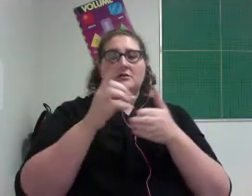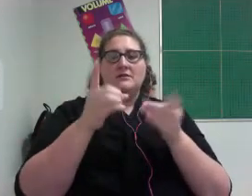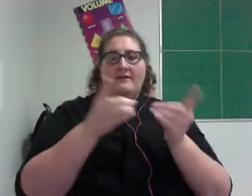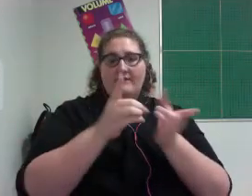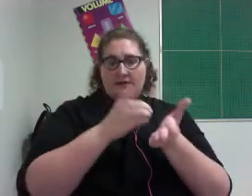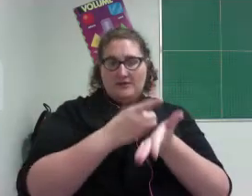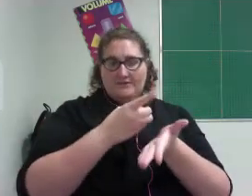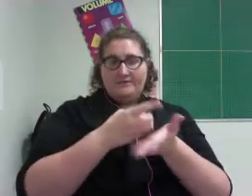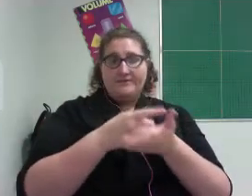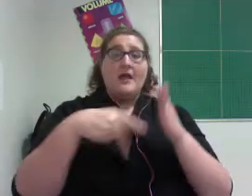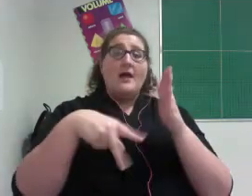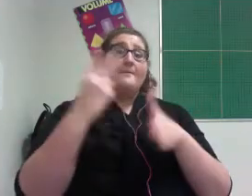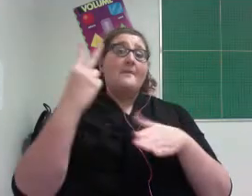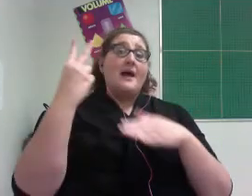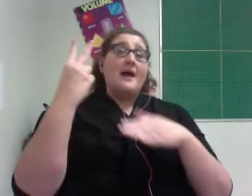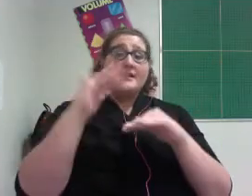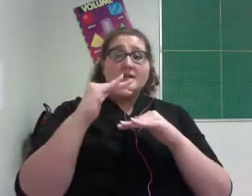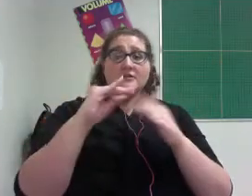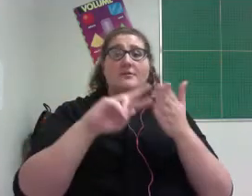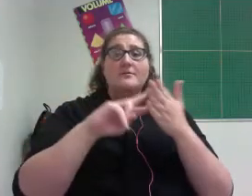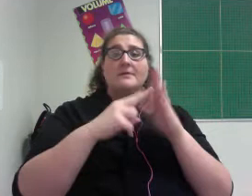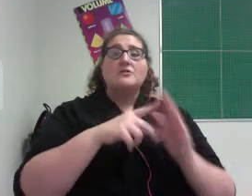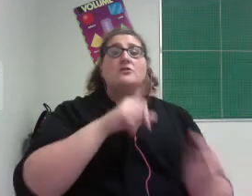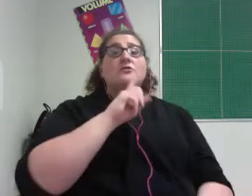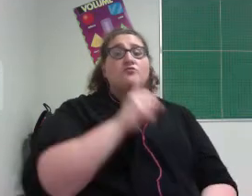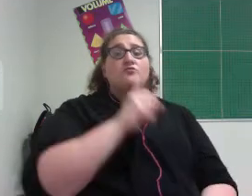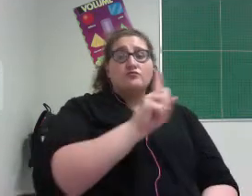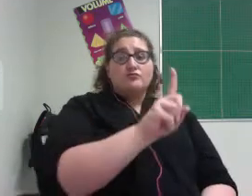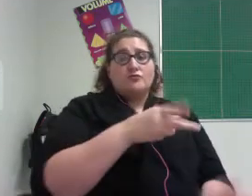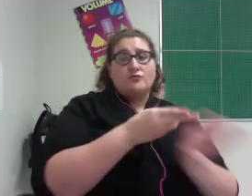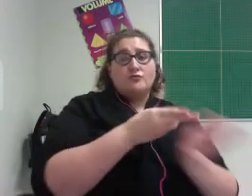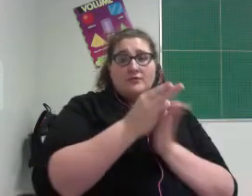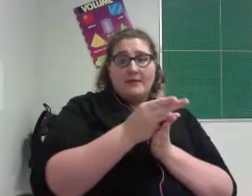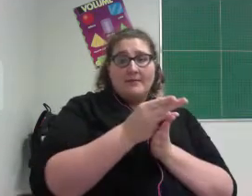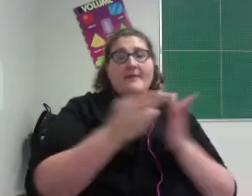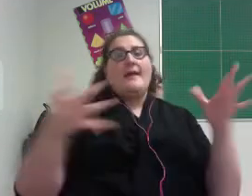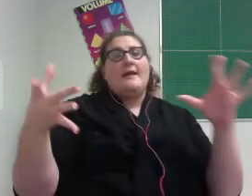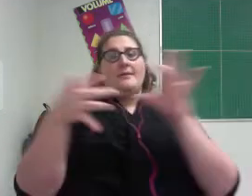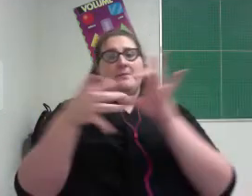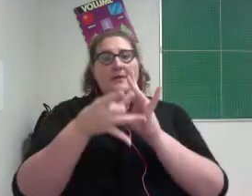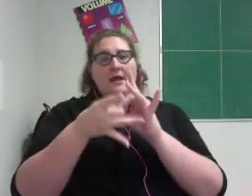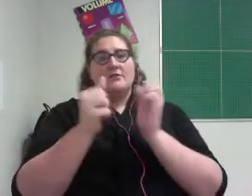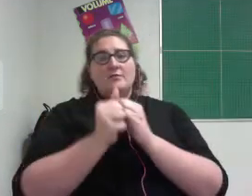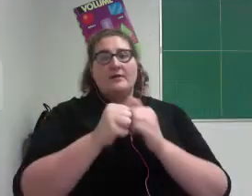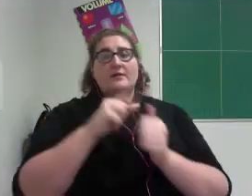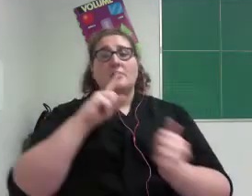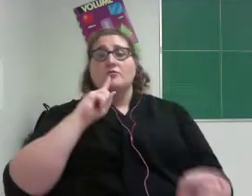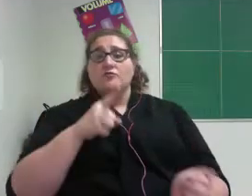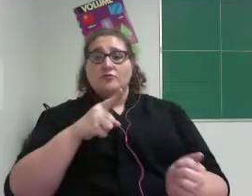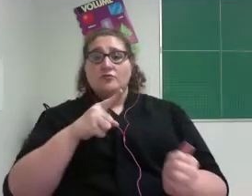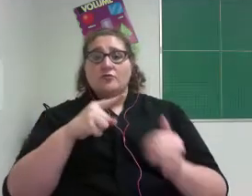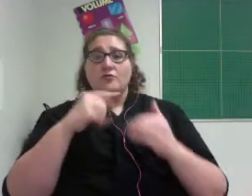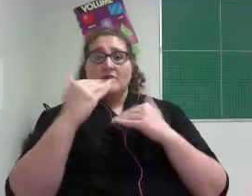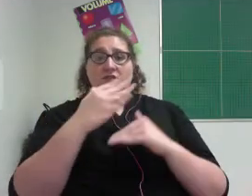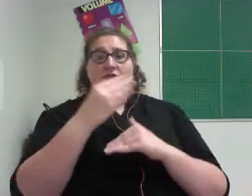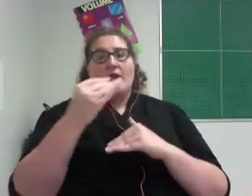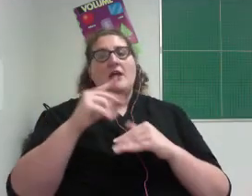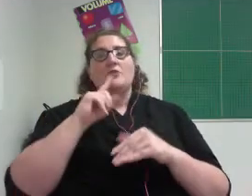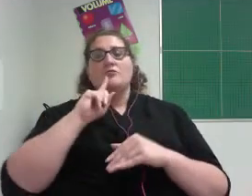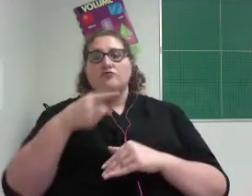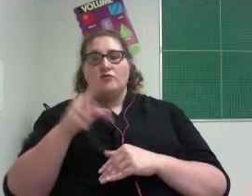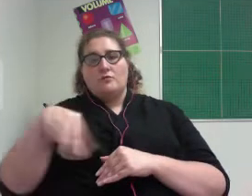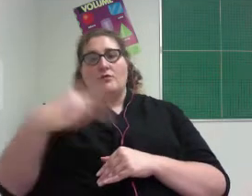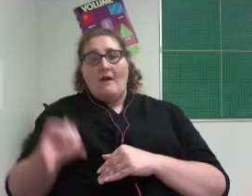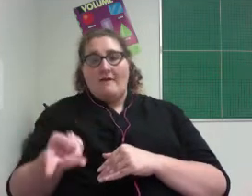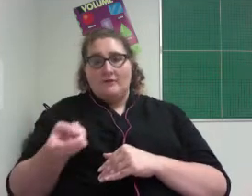statement that combines the true conditional and its true converse. You can write a biconditional by joining the two parts of each conditional with